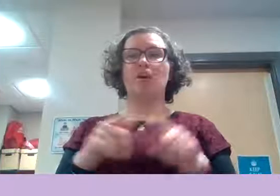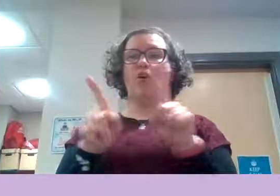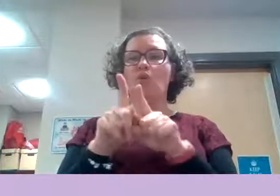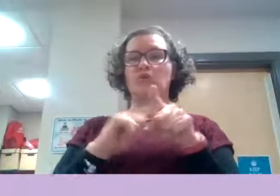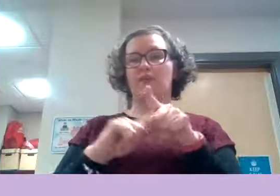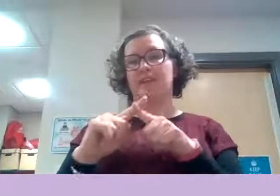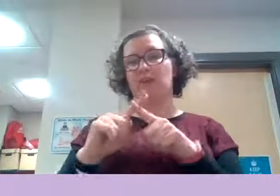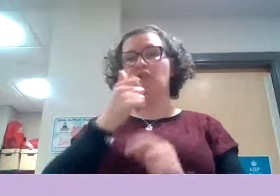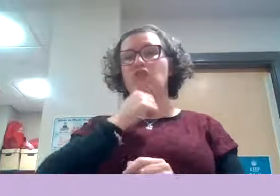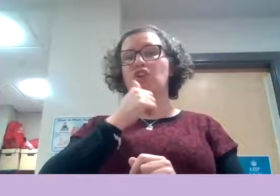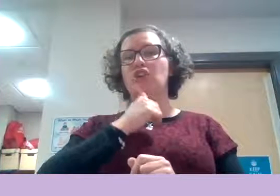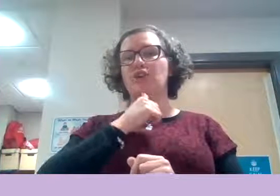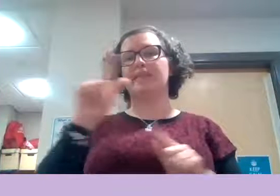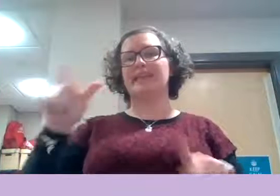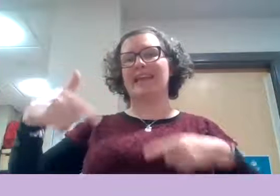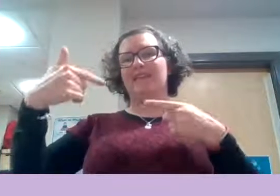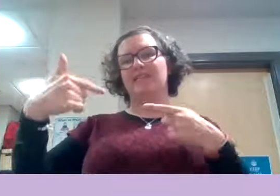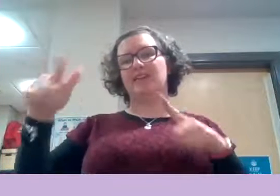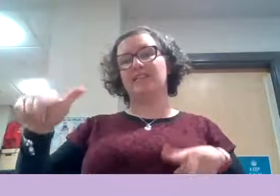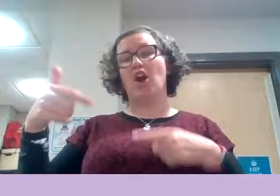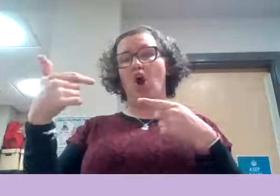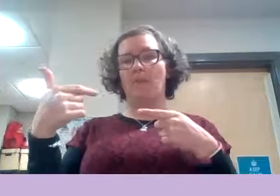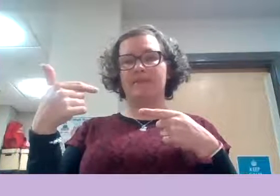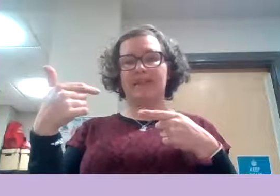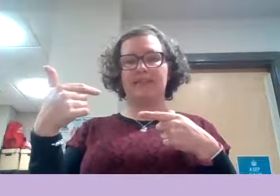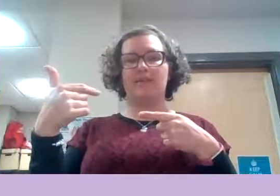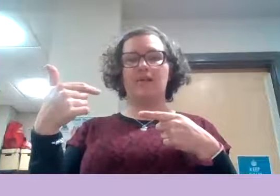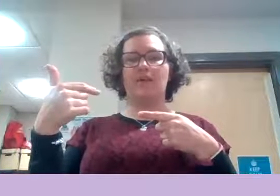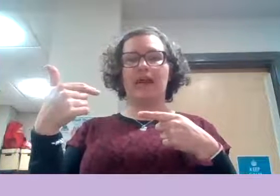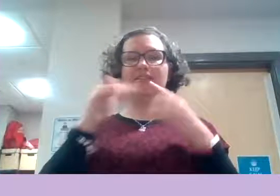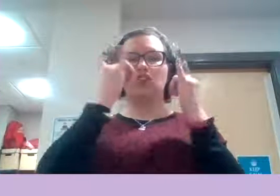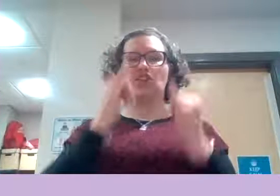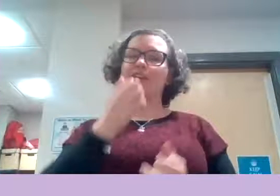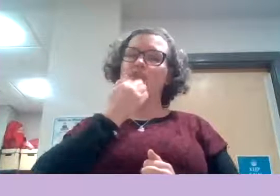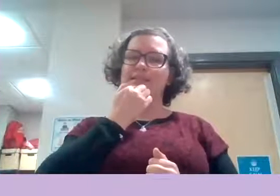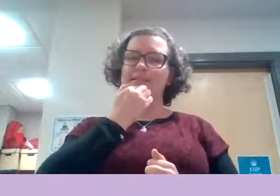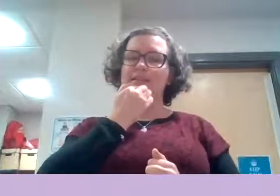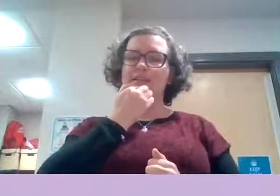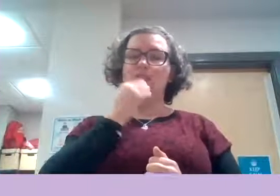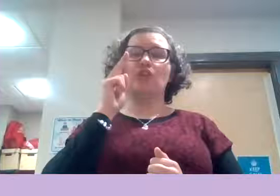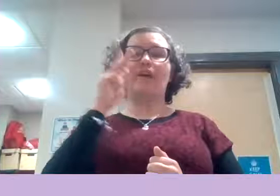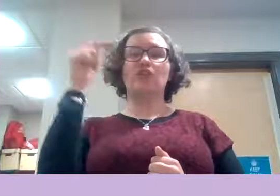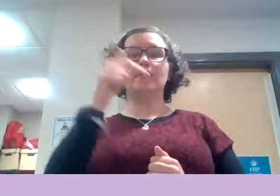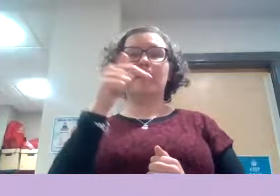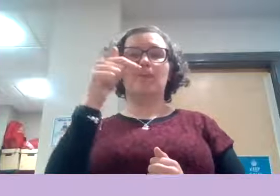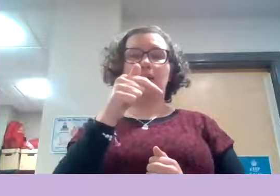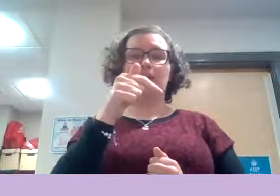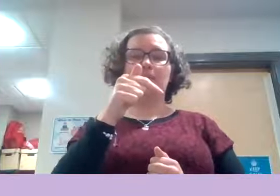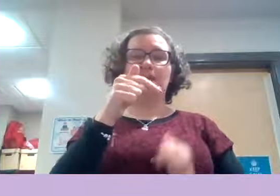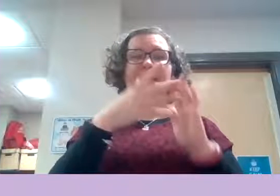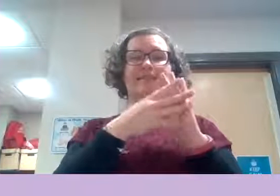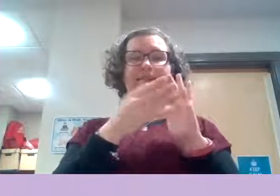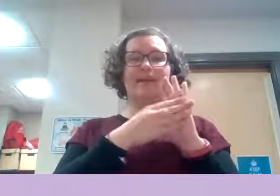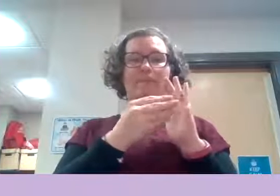equals. Also this week, you're going to use the inverse, the opposite, okay, to check your answers. So you have a look down